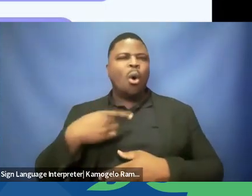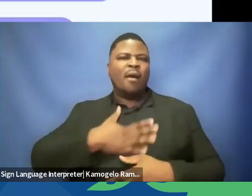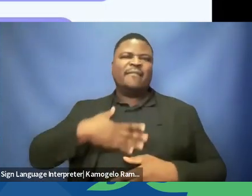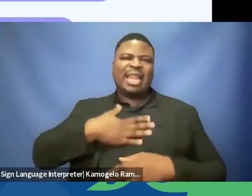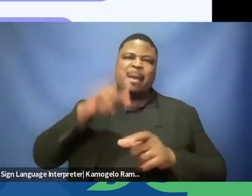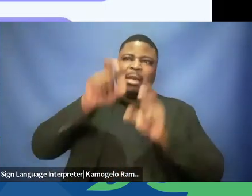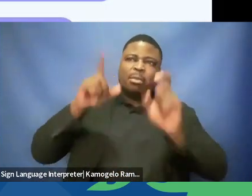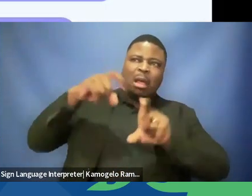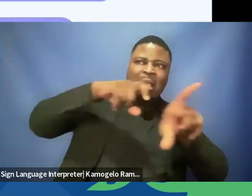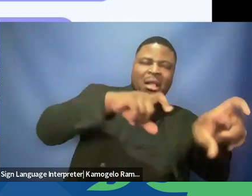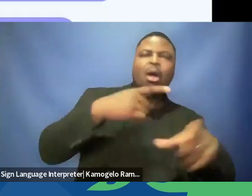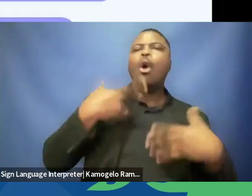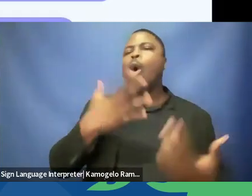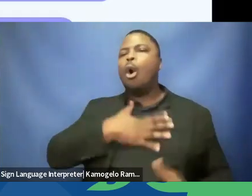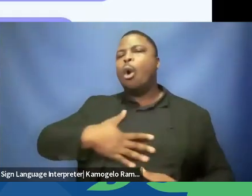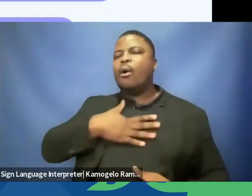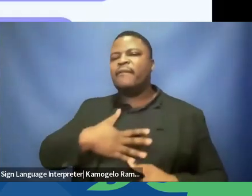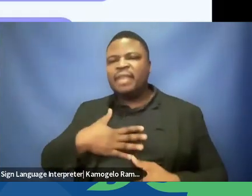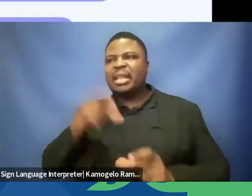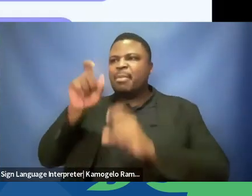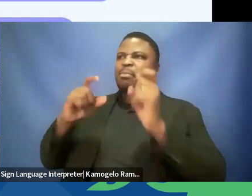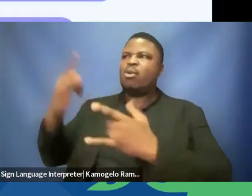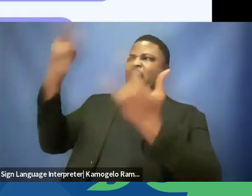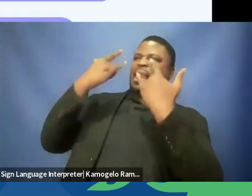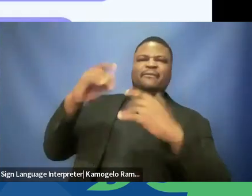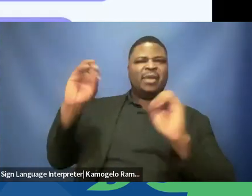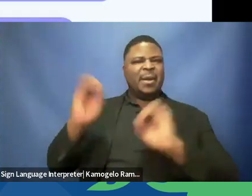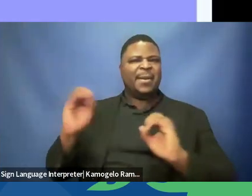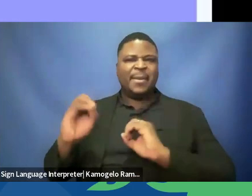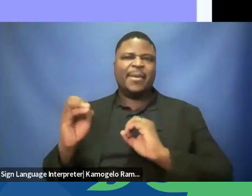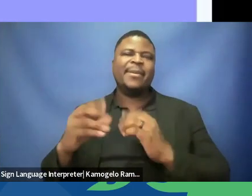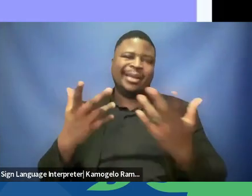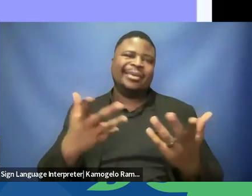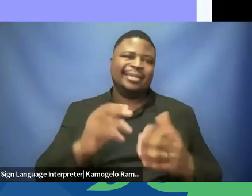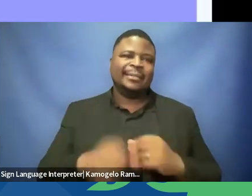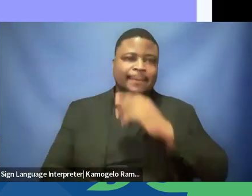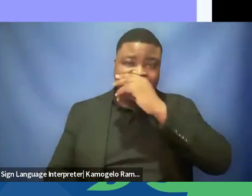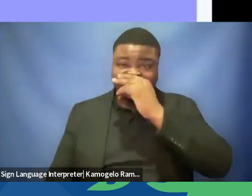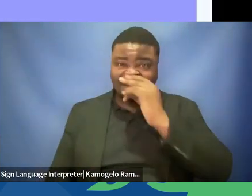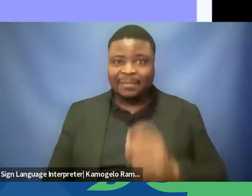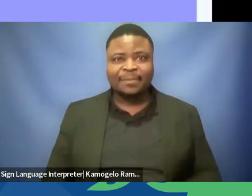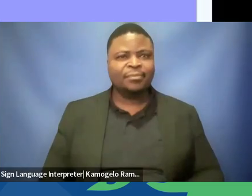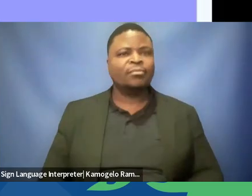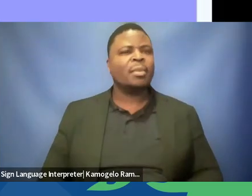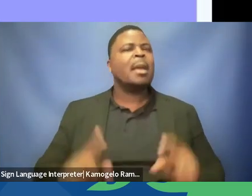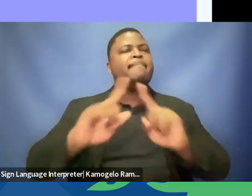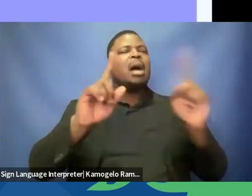cares. We found that to be so prevalent among the users. Why was it necessary for us to